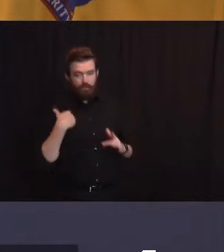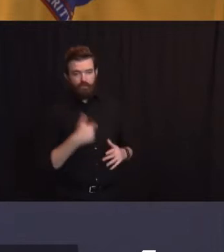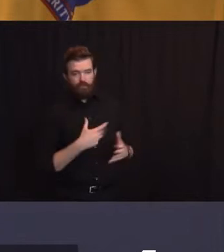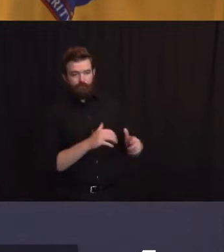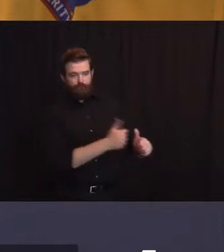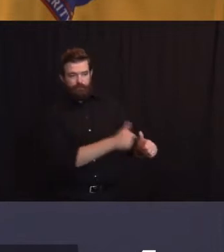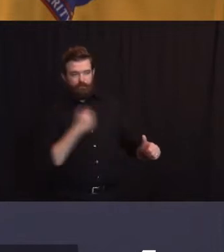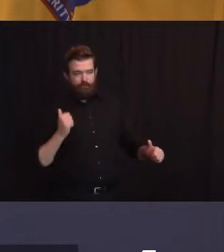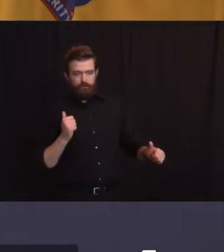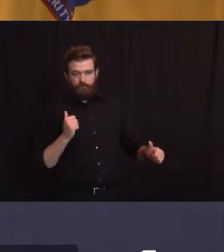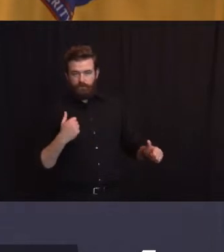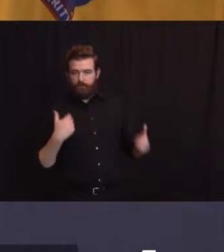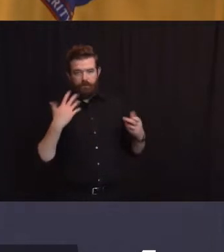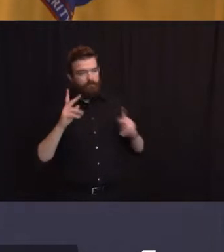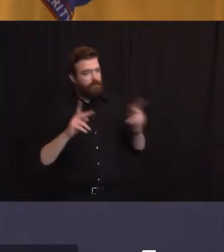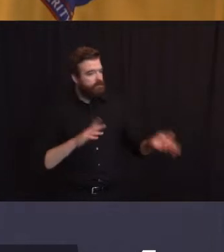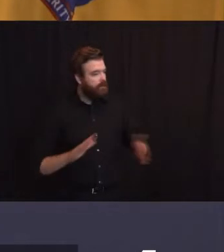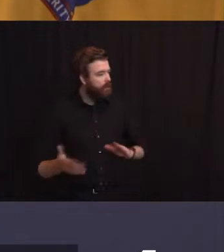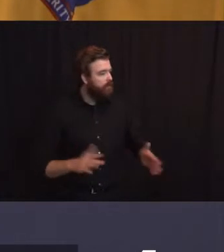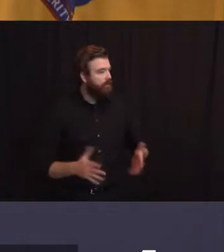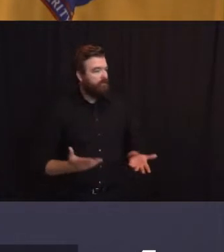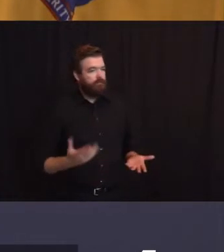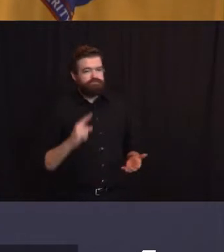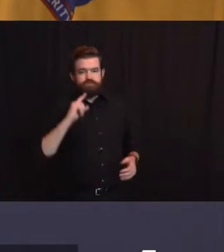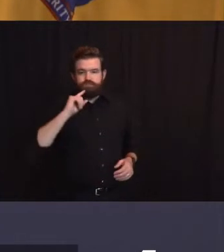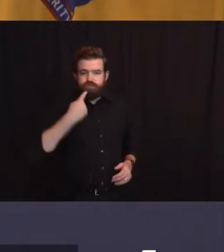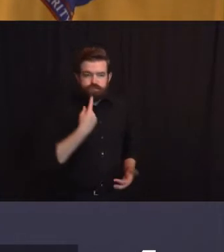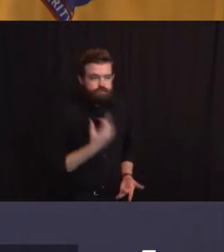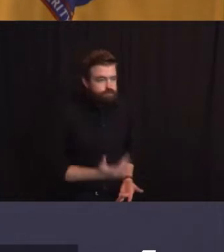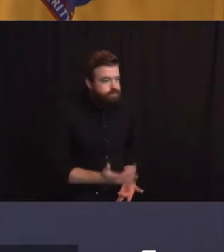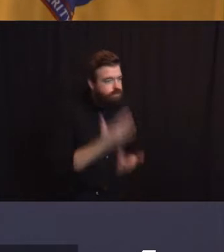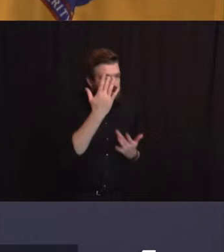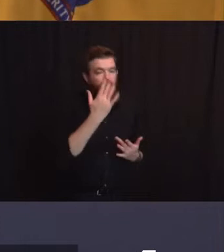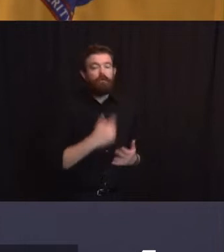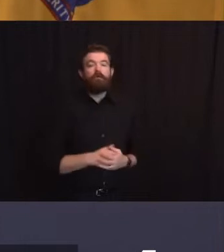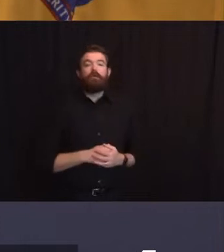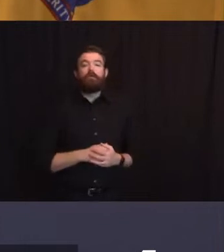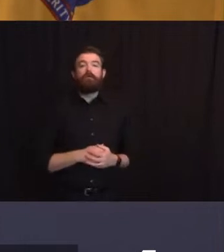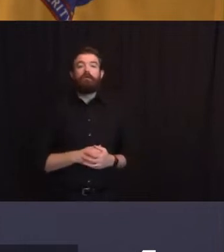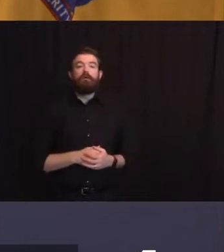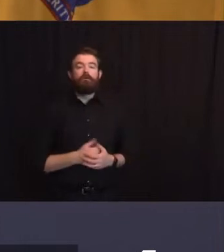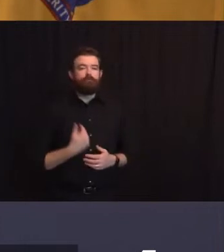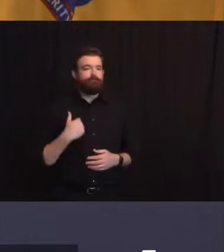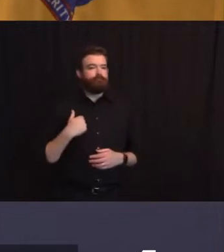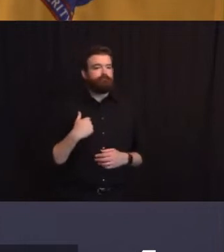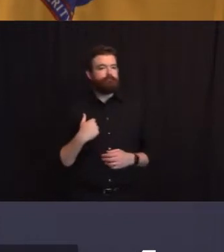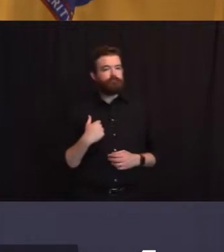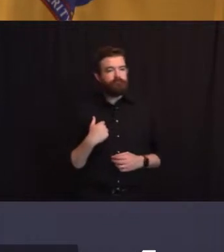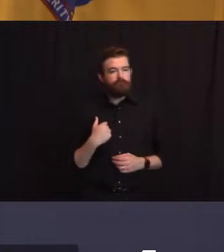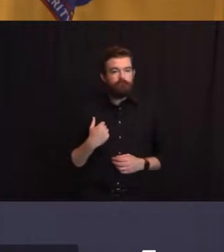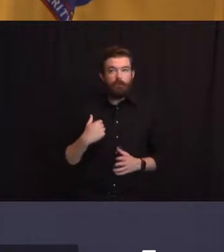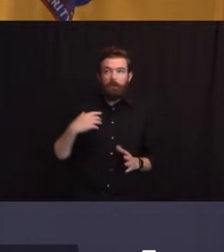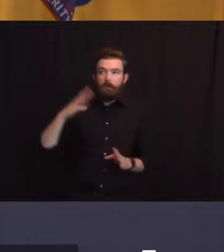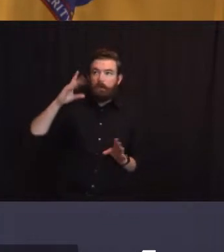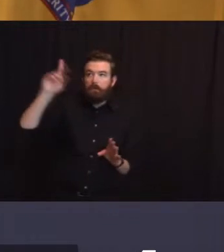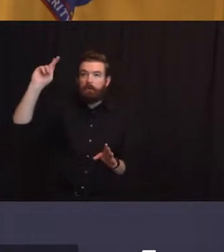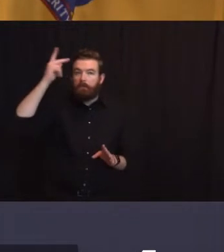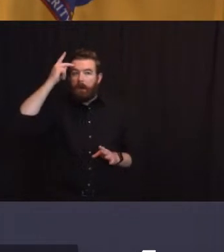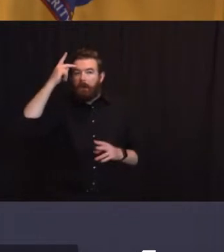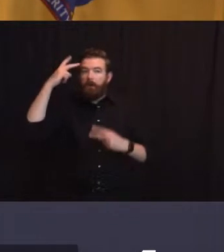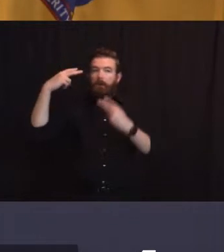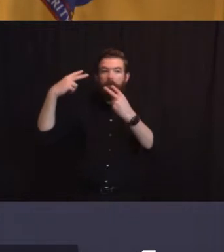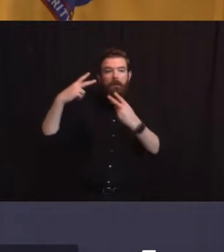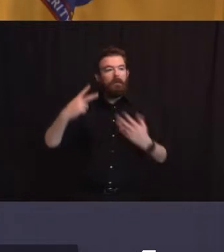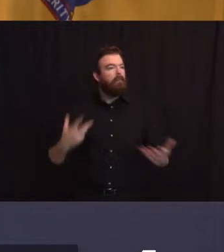that from happening. So the politics of this is of zero interest to me. At the end of the day, we got to call this as best as we can.